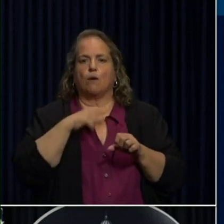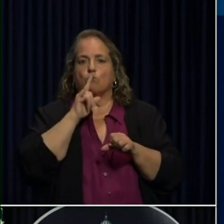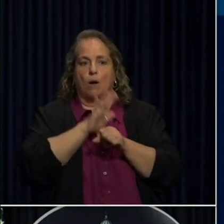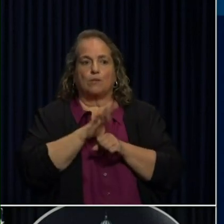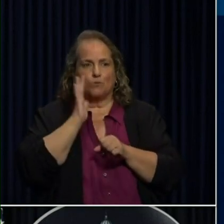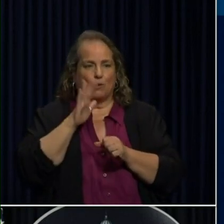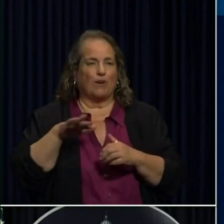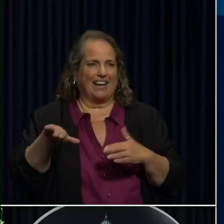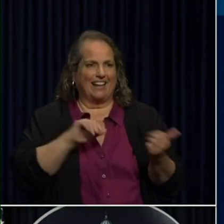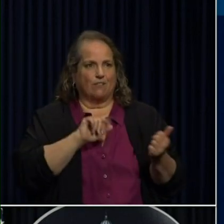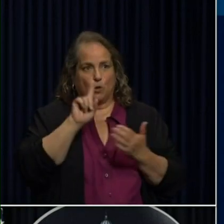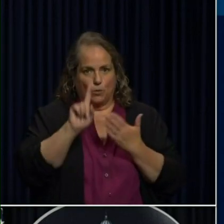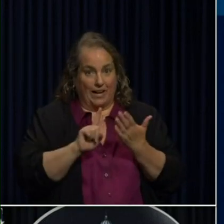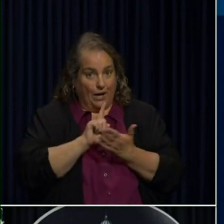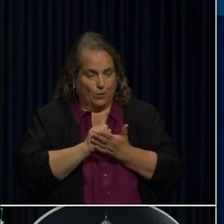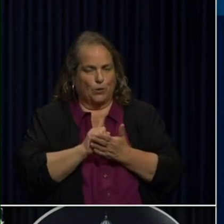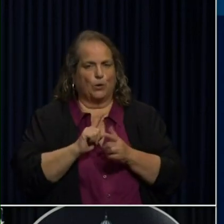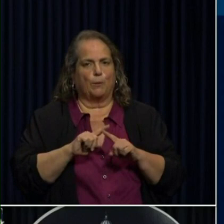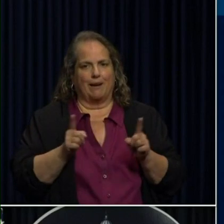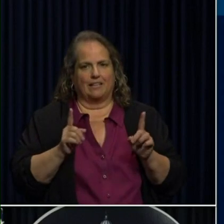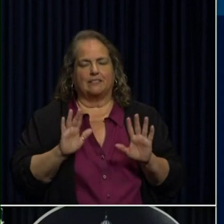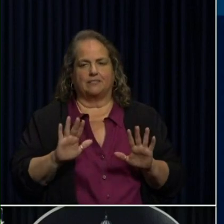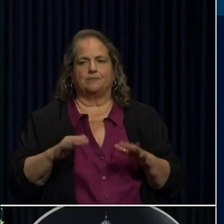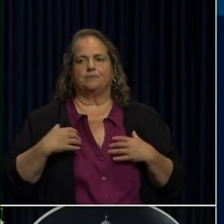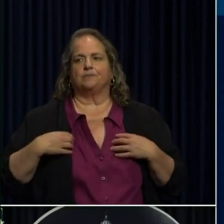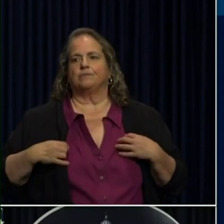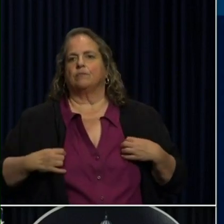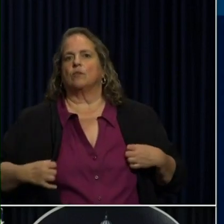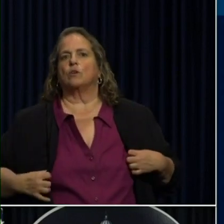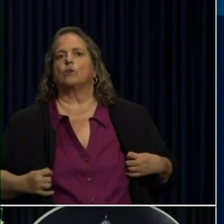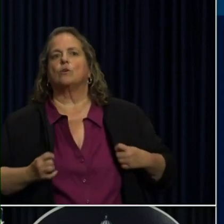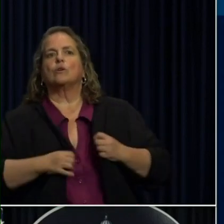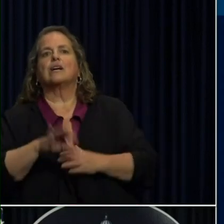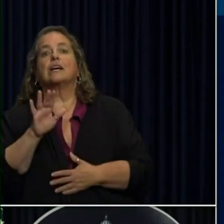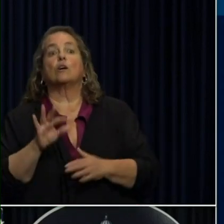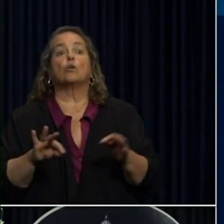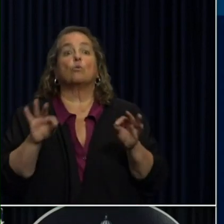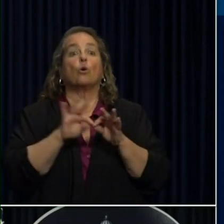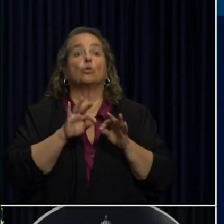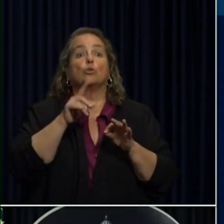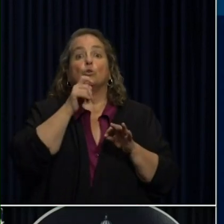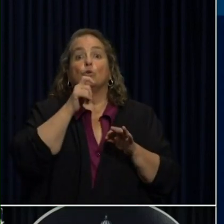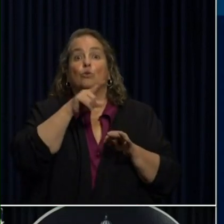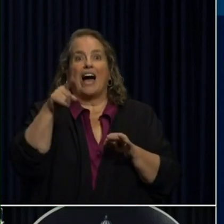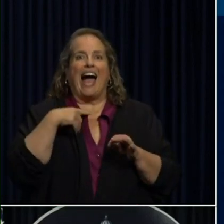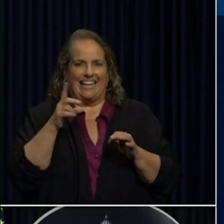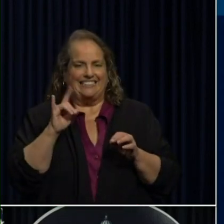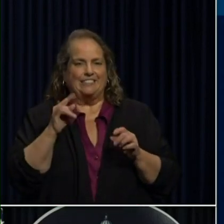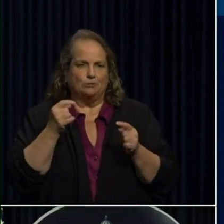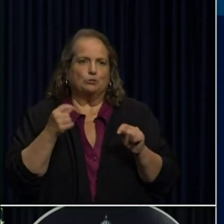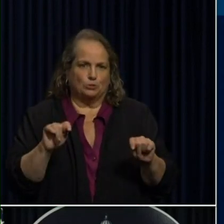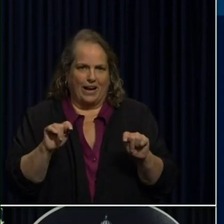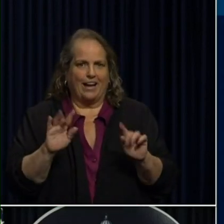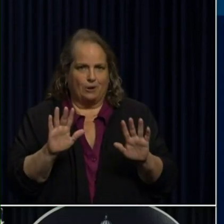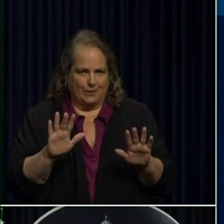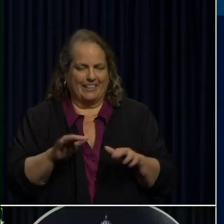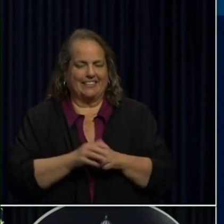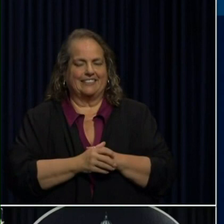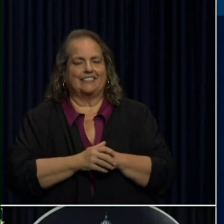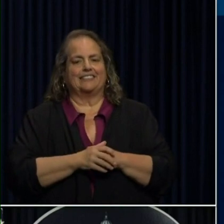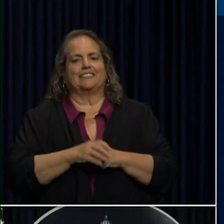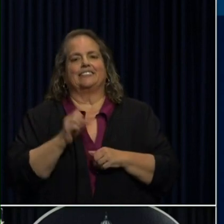we'd get out of here in an hour. To those that's really important for, I did try. So we've